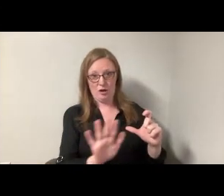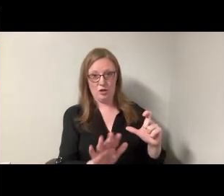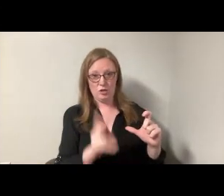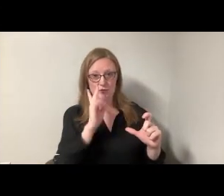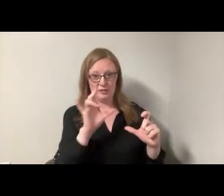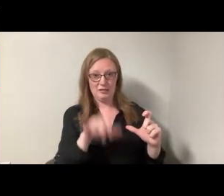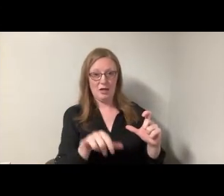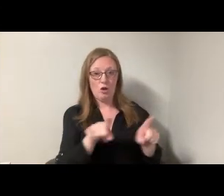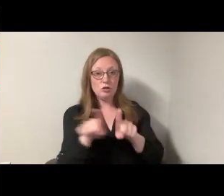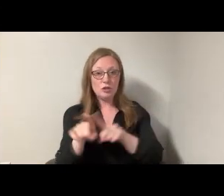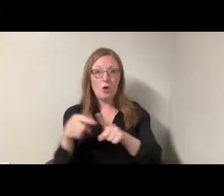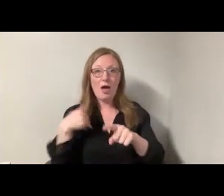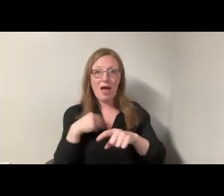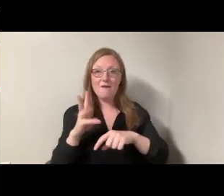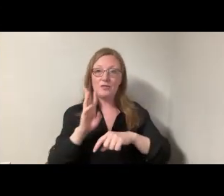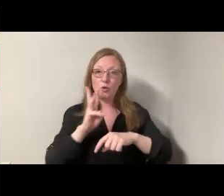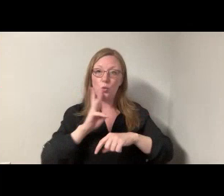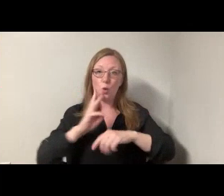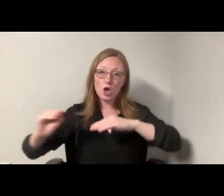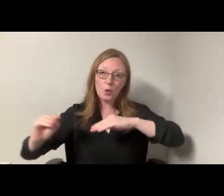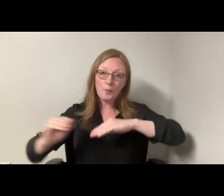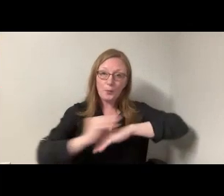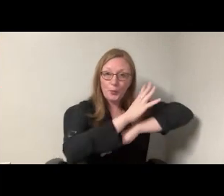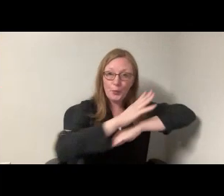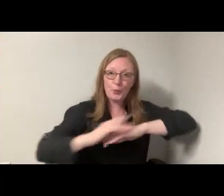got the storm surge that came in. That was